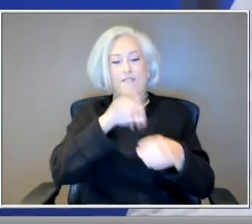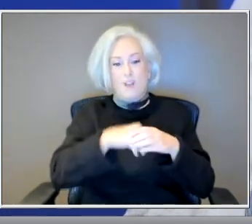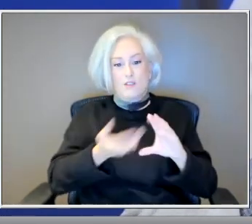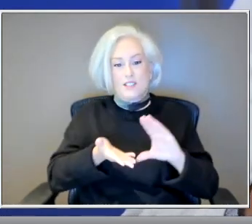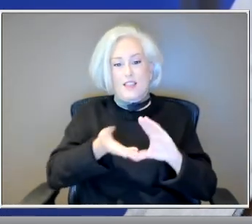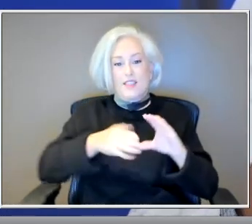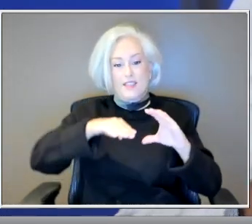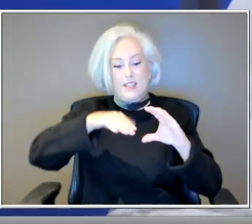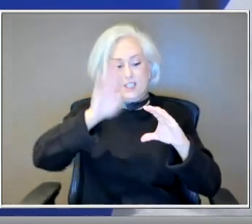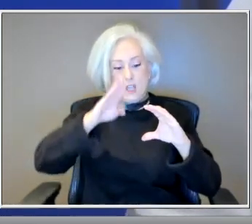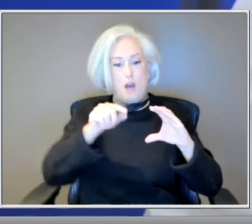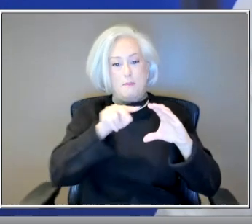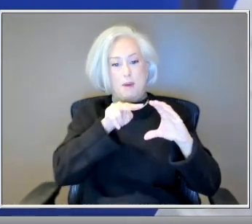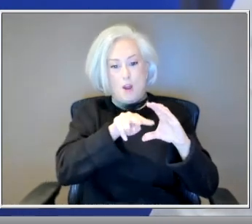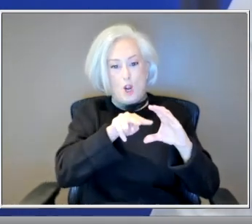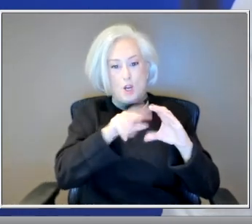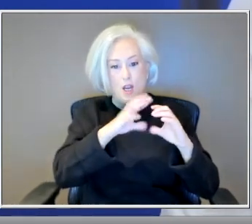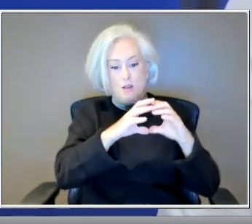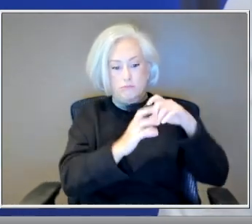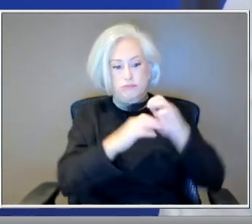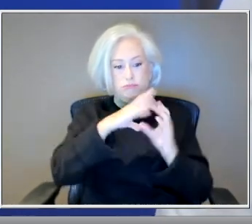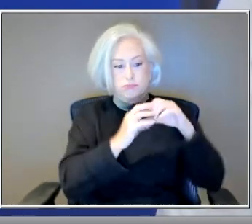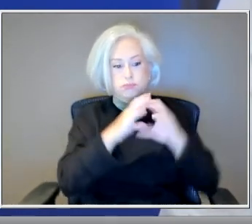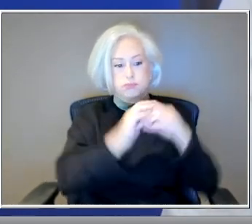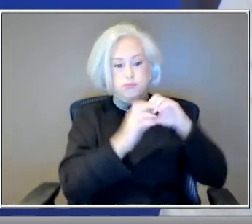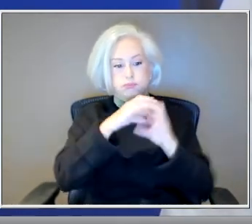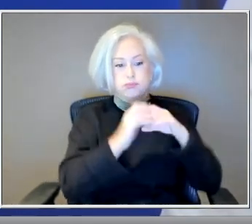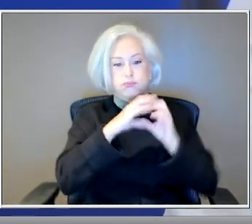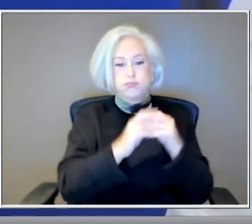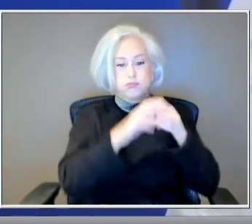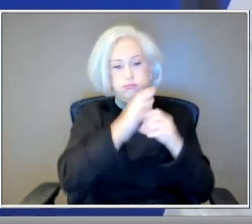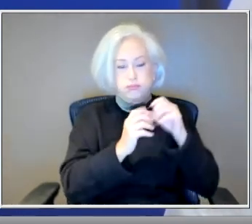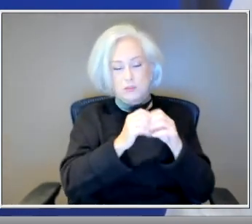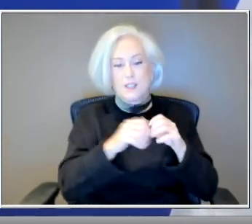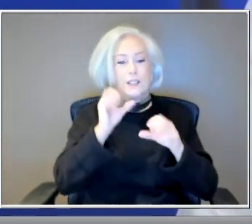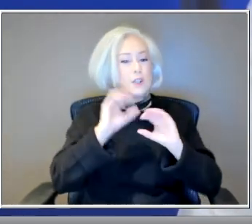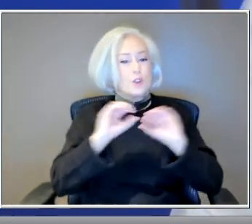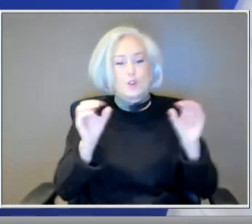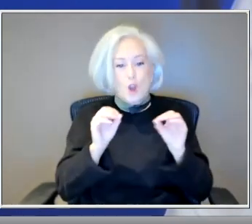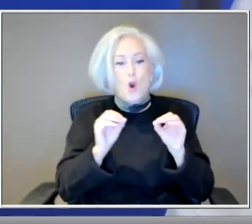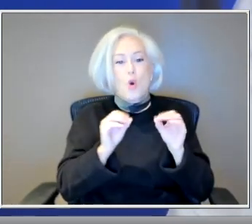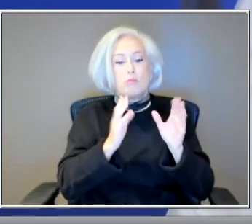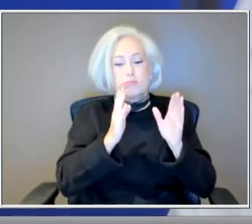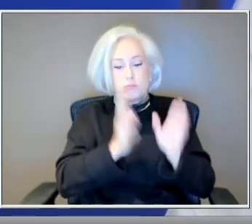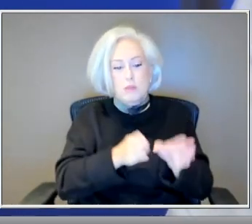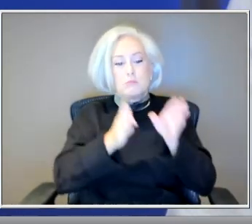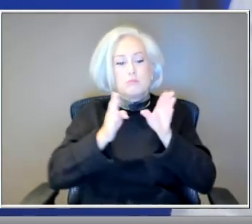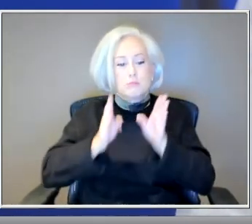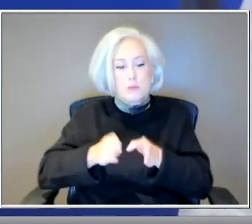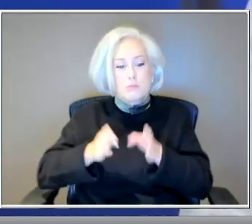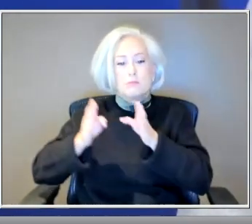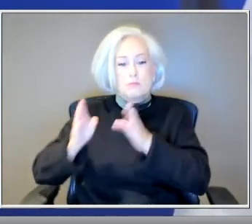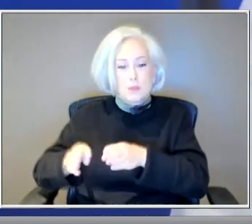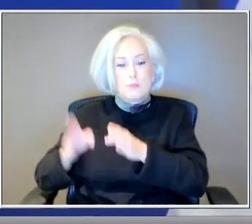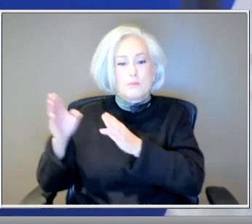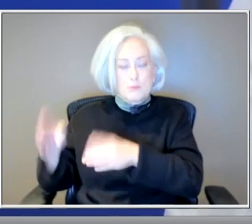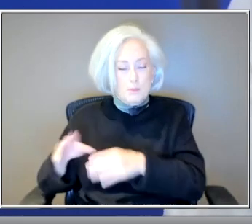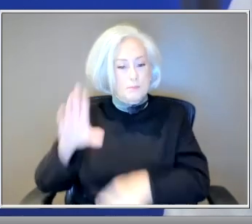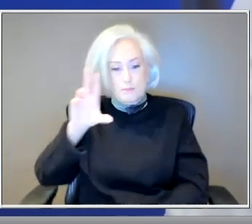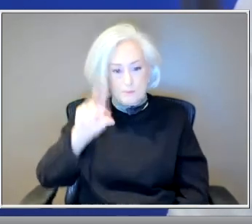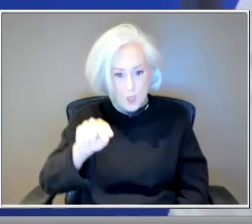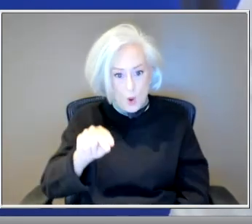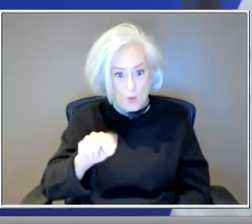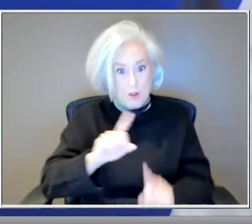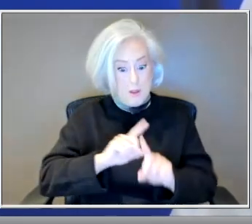firing, so there's no real organization to that rhythm. And what happens is that both of these feel the same because they're coming from the top chamber of the heart,